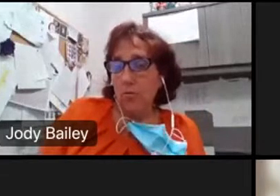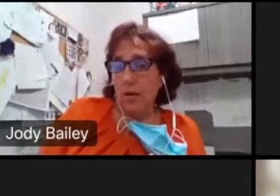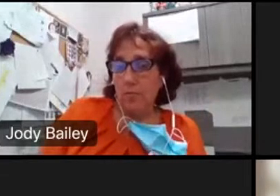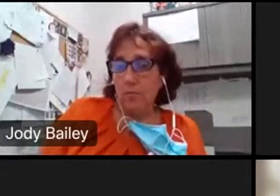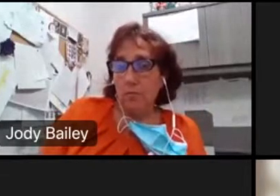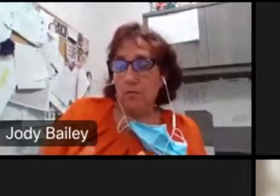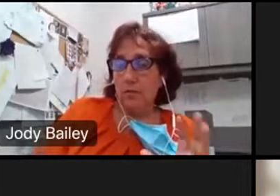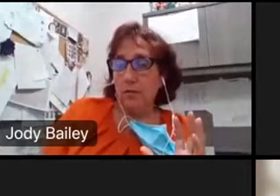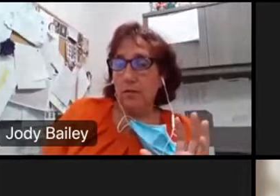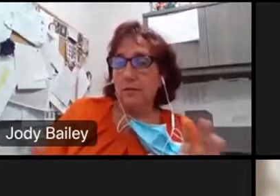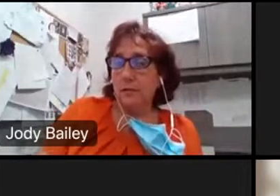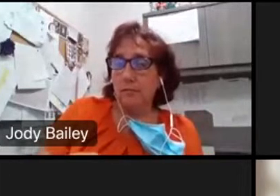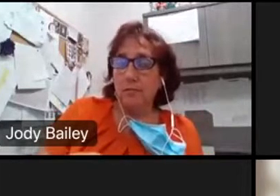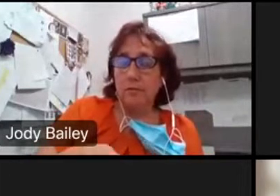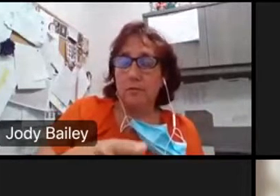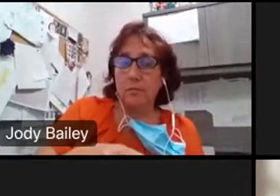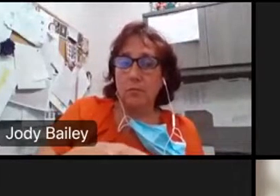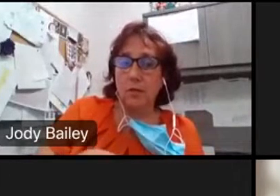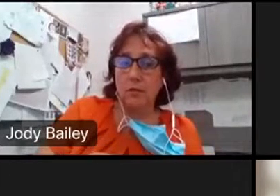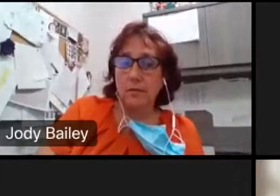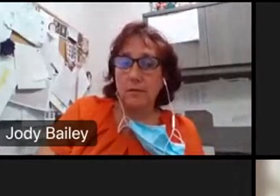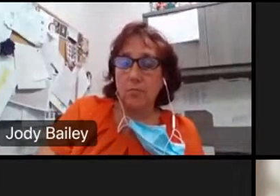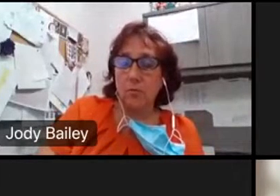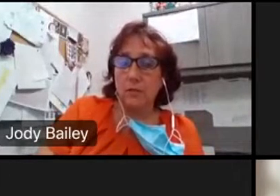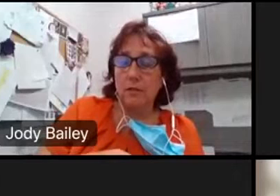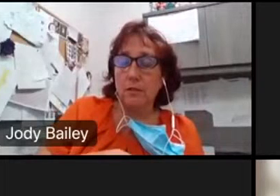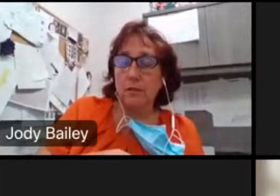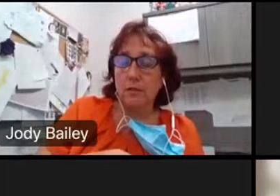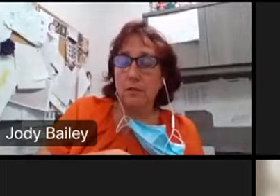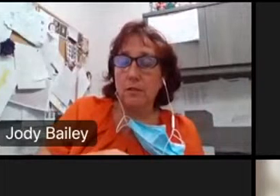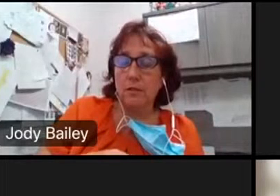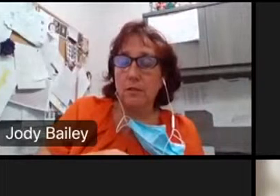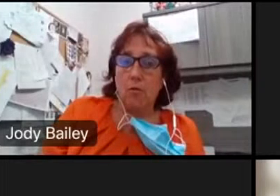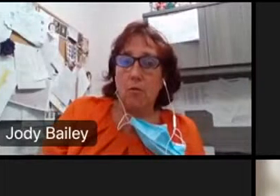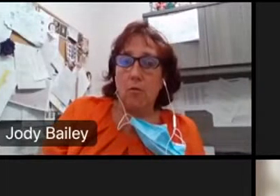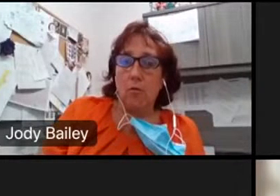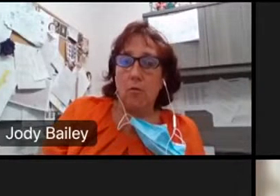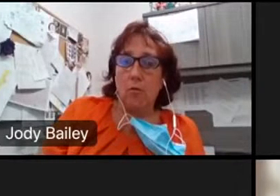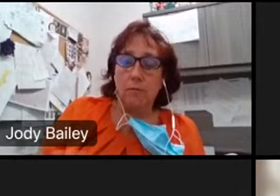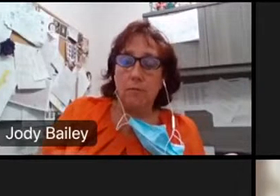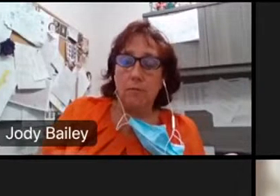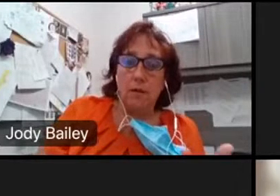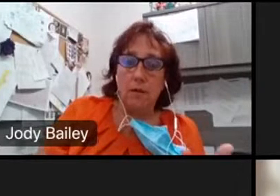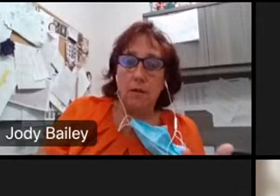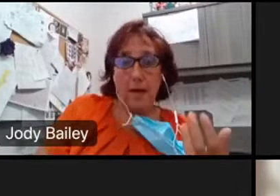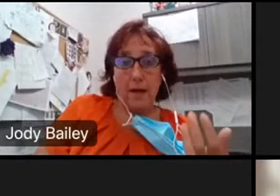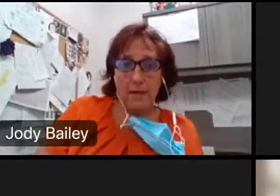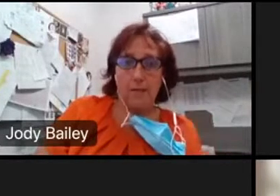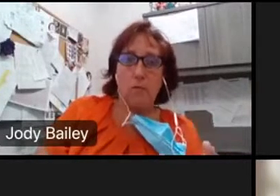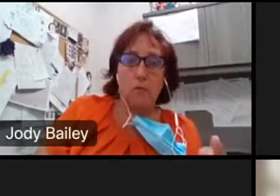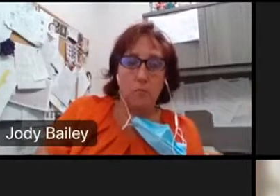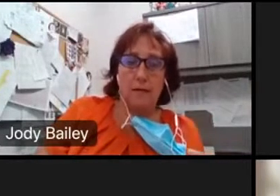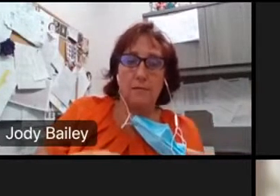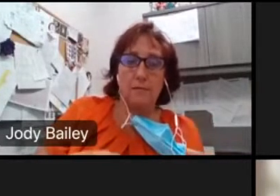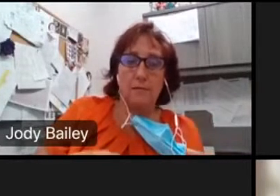to program community care licensing, this is for the community care licensing portion, how are we supposed to support them if they're not